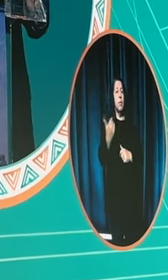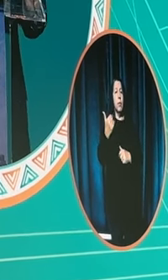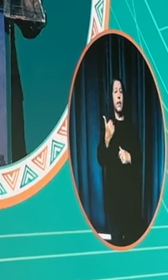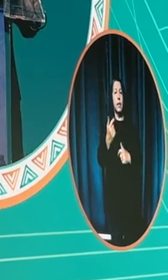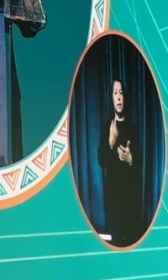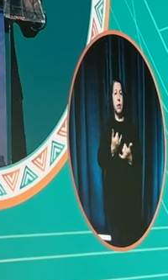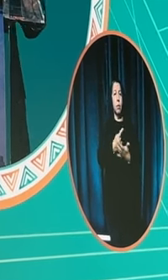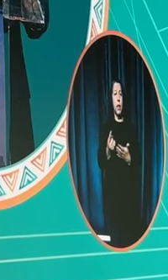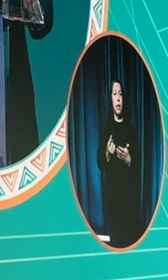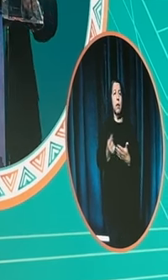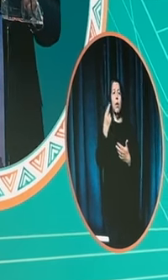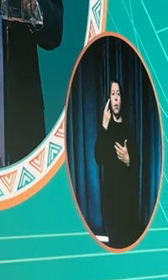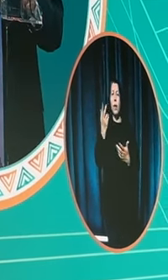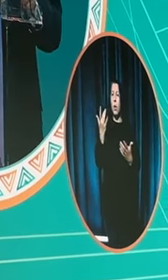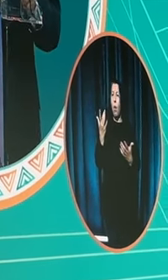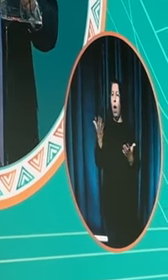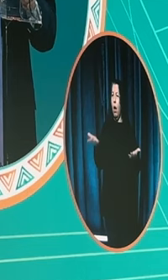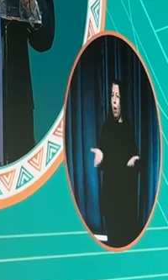all here.